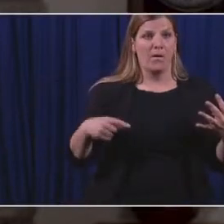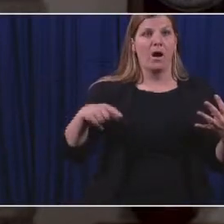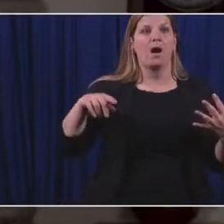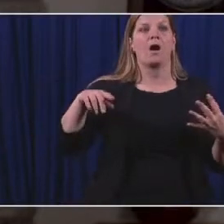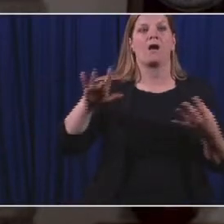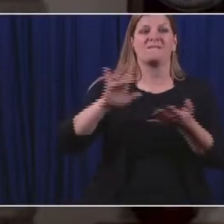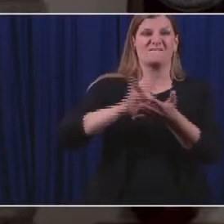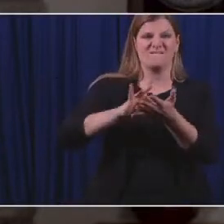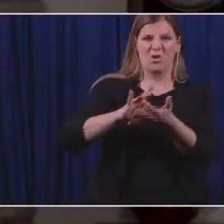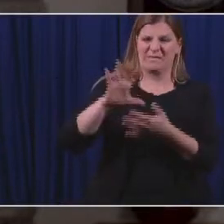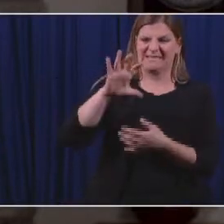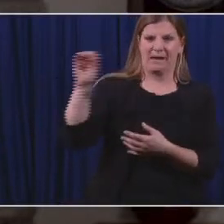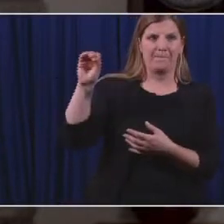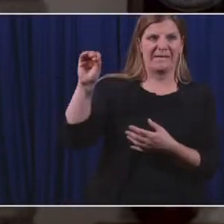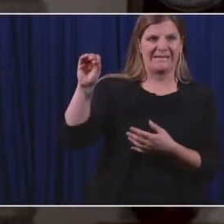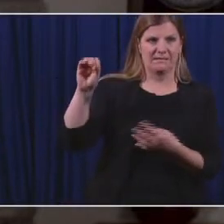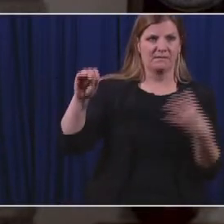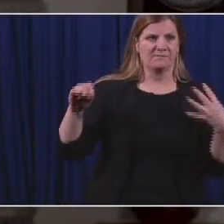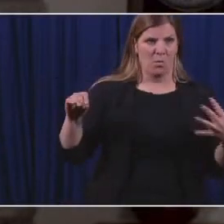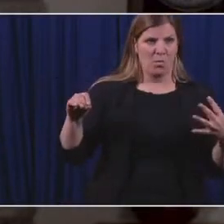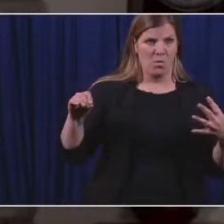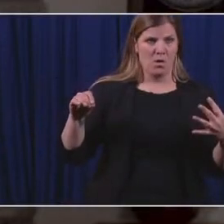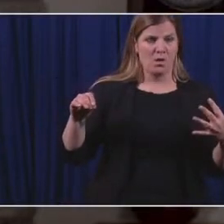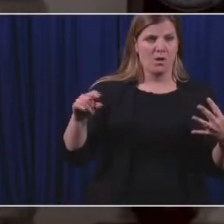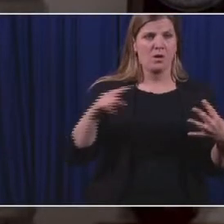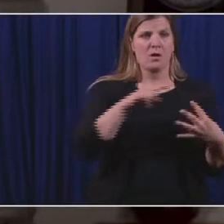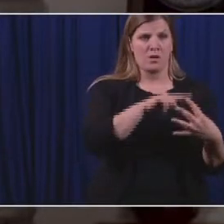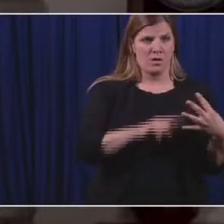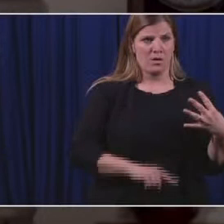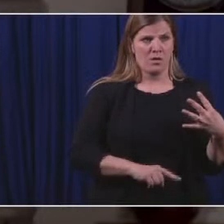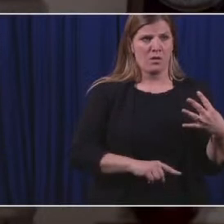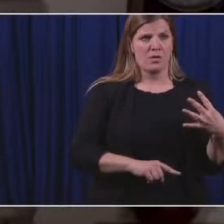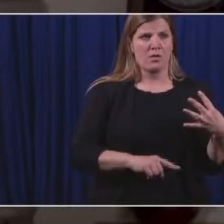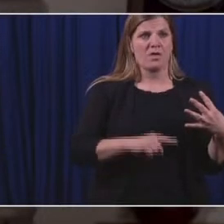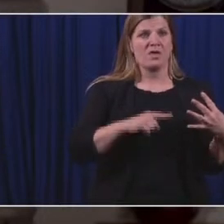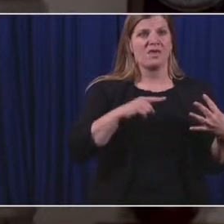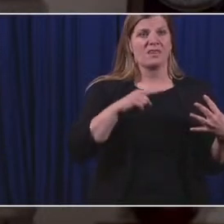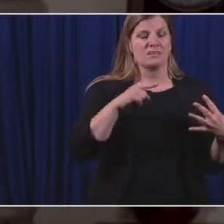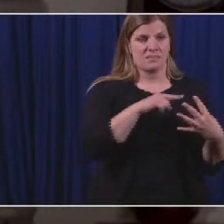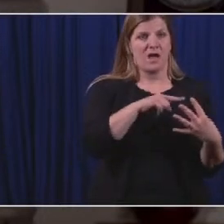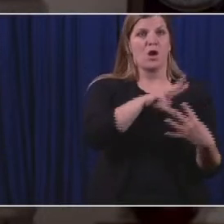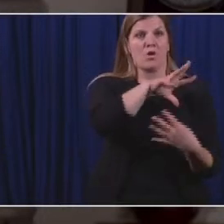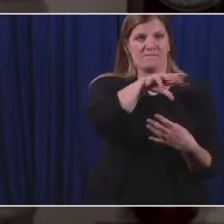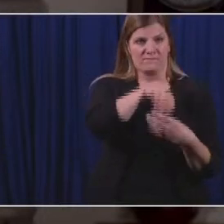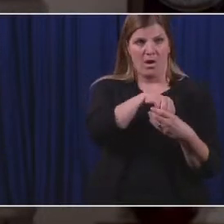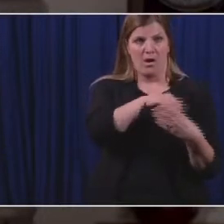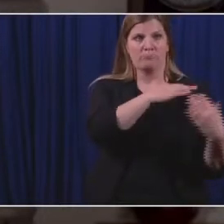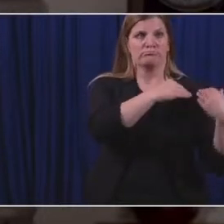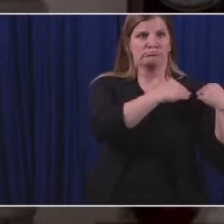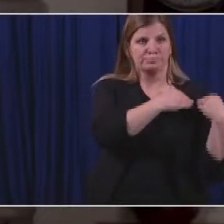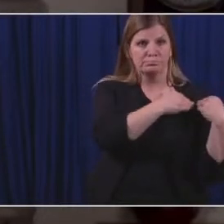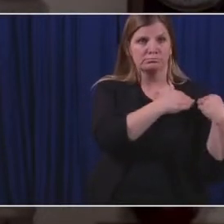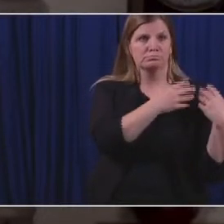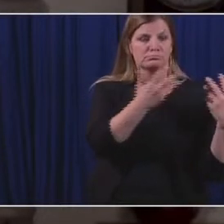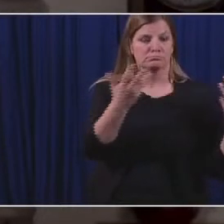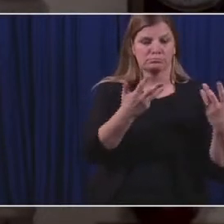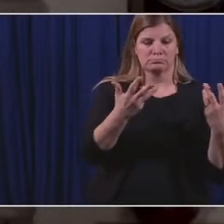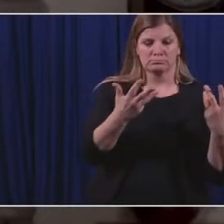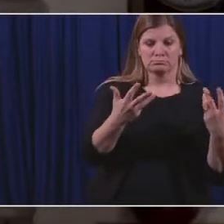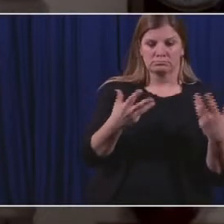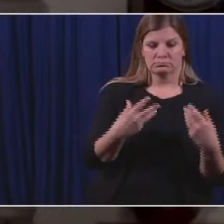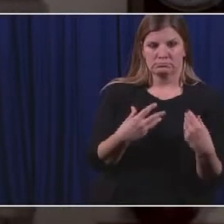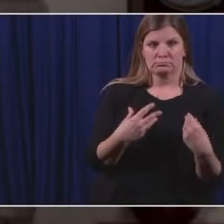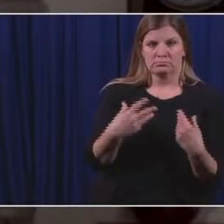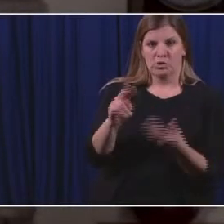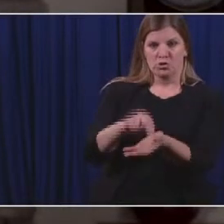four pharmacy companies, better way to say it, I guess, that are involved in making sure that our folks